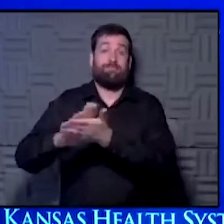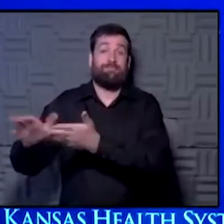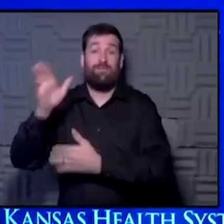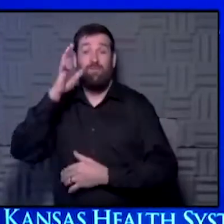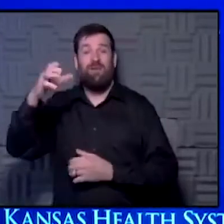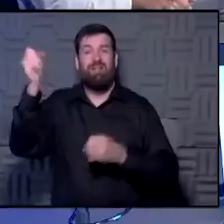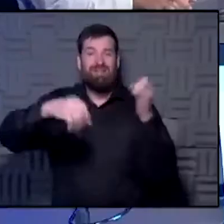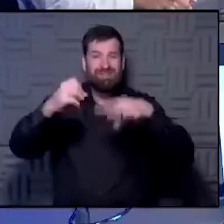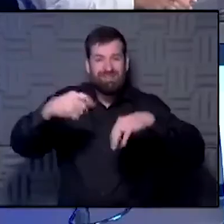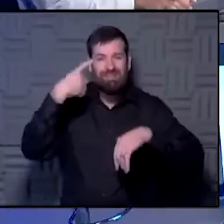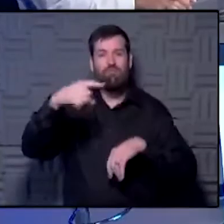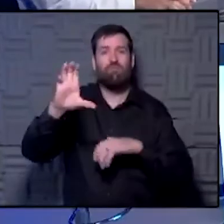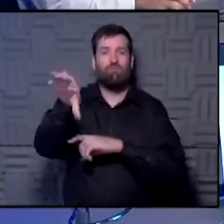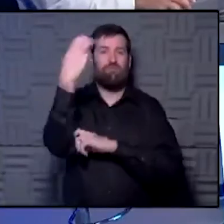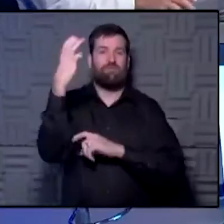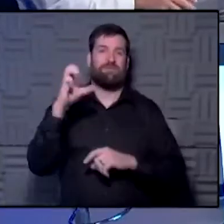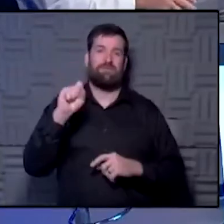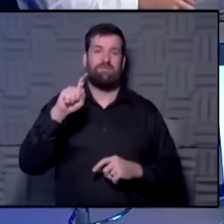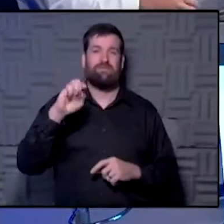Christmas.